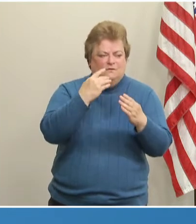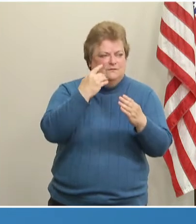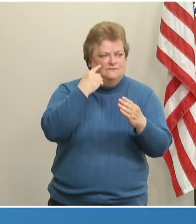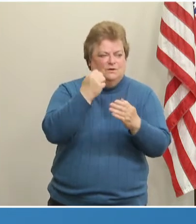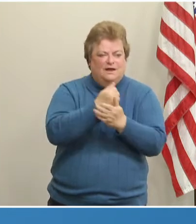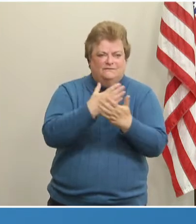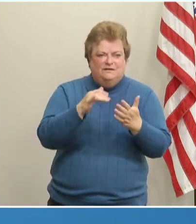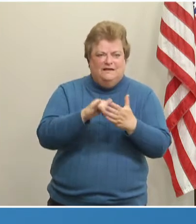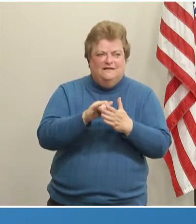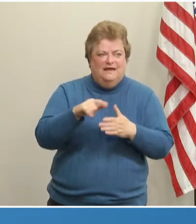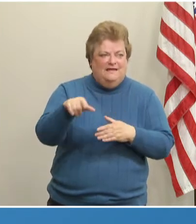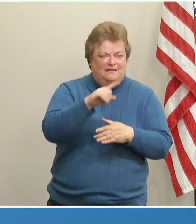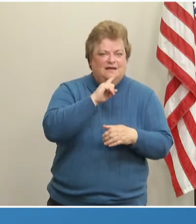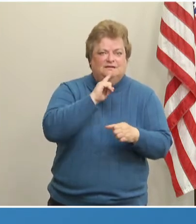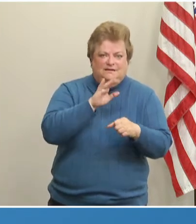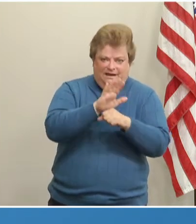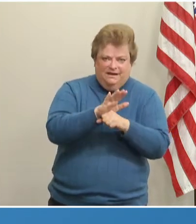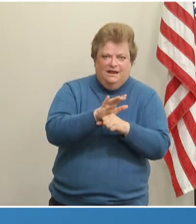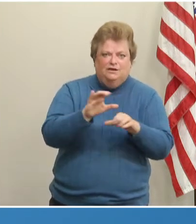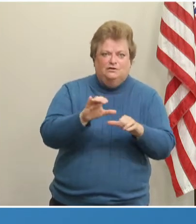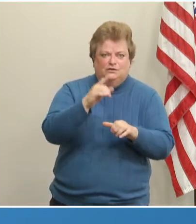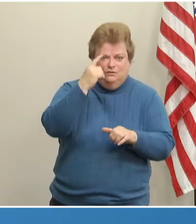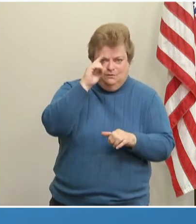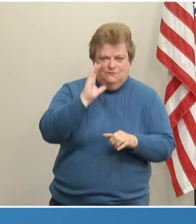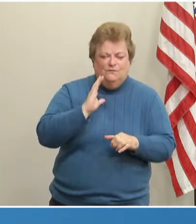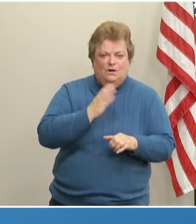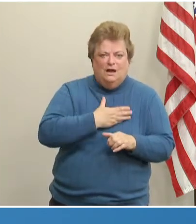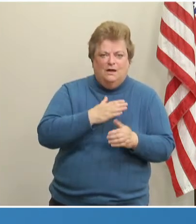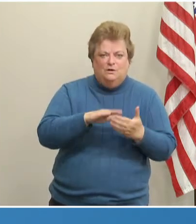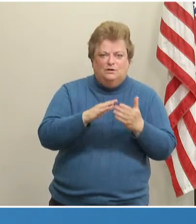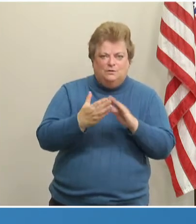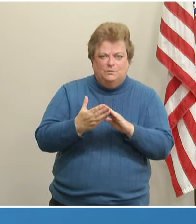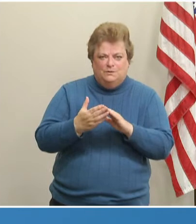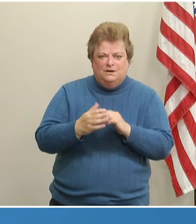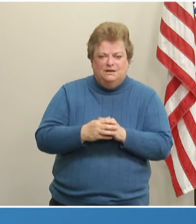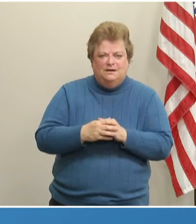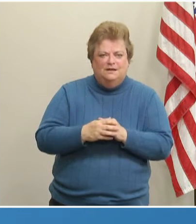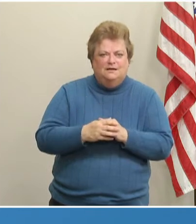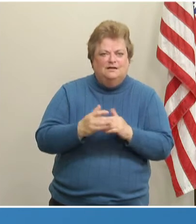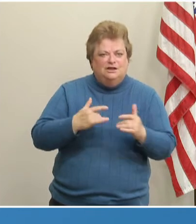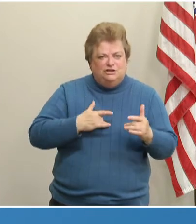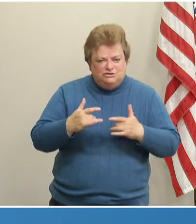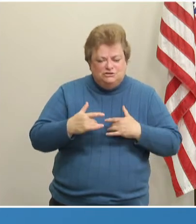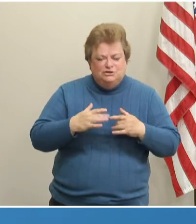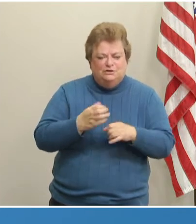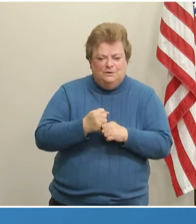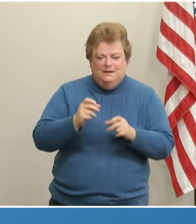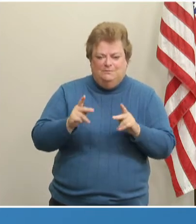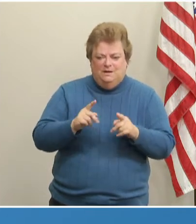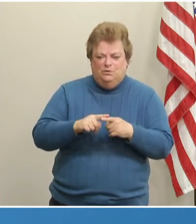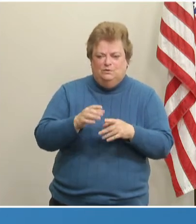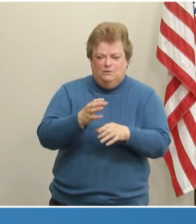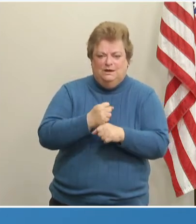they're dedicating to our community in concern to get people out and get vaccinated.